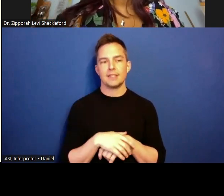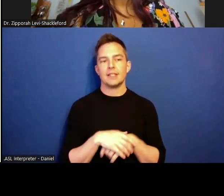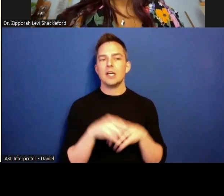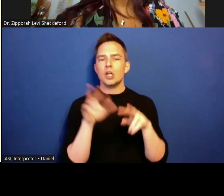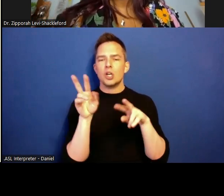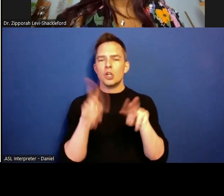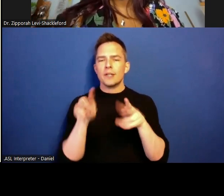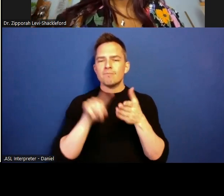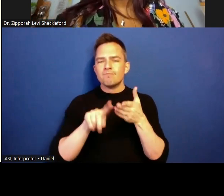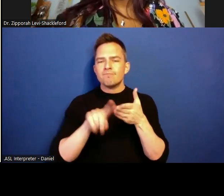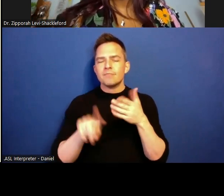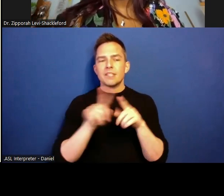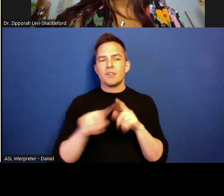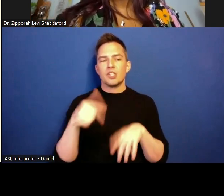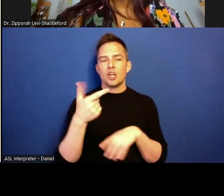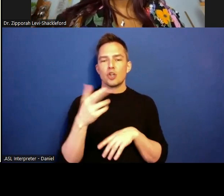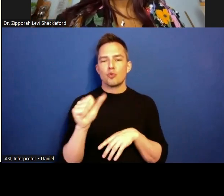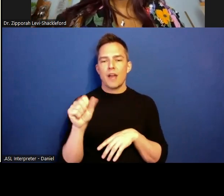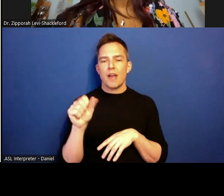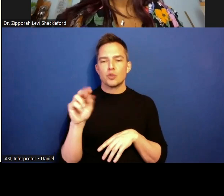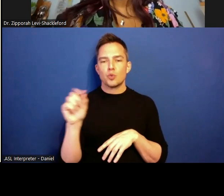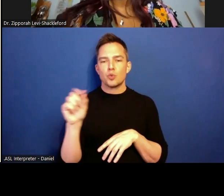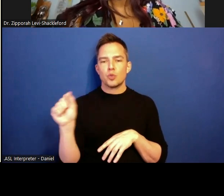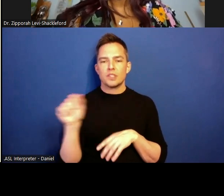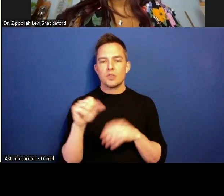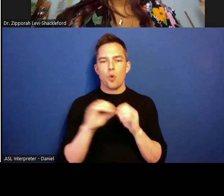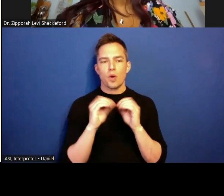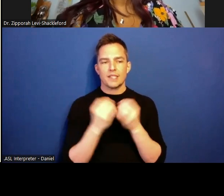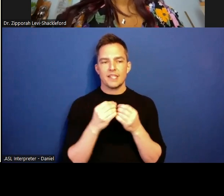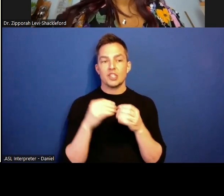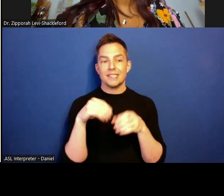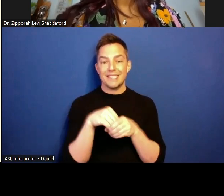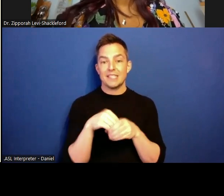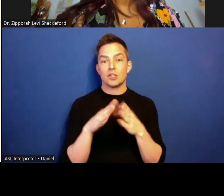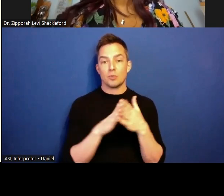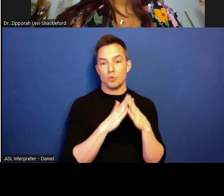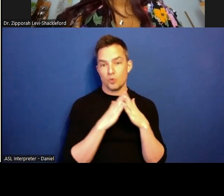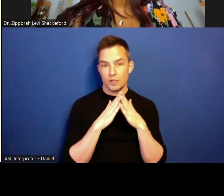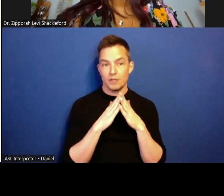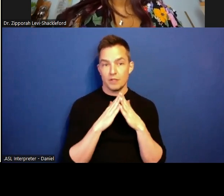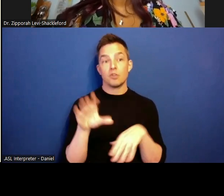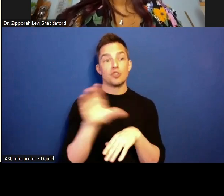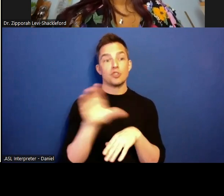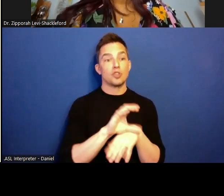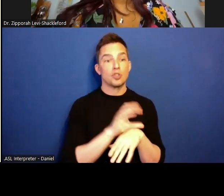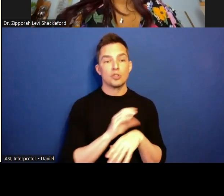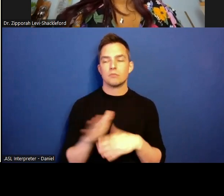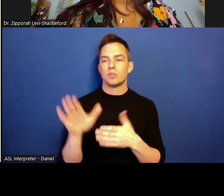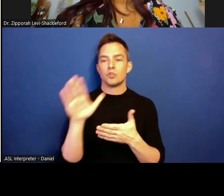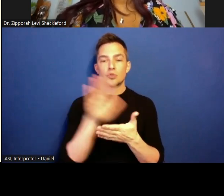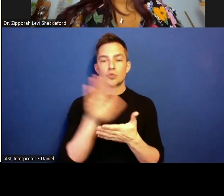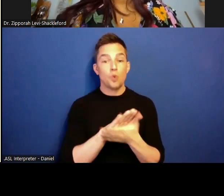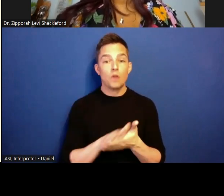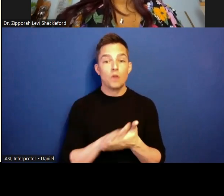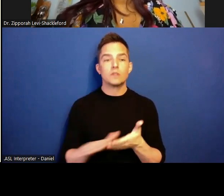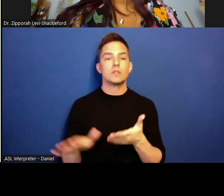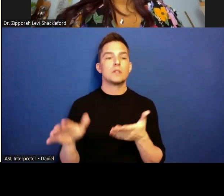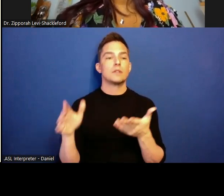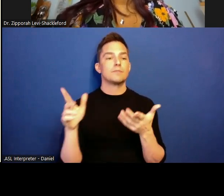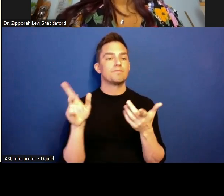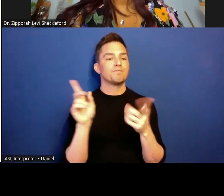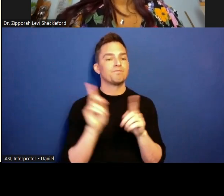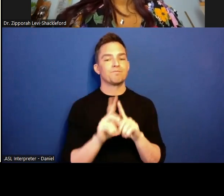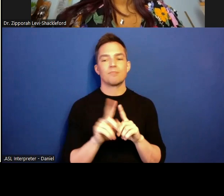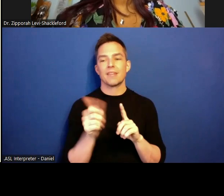the different grassroots organizations in the community, the churches, the schools,